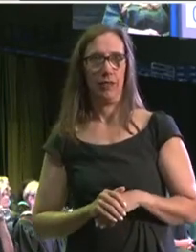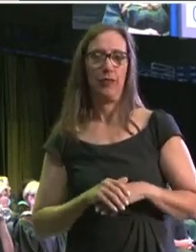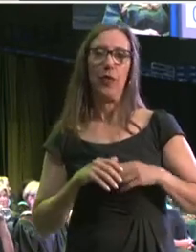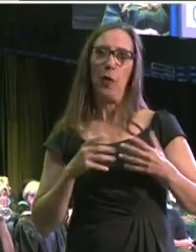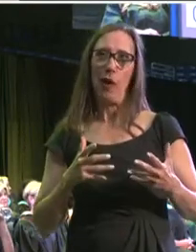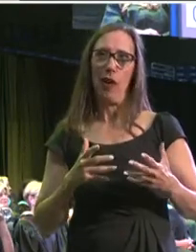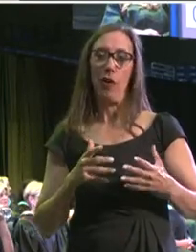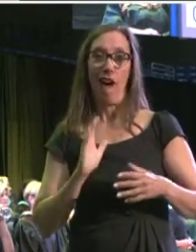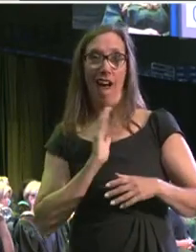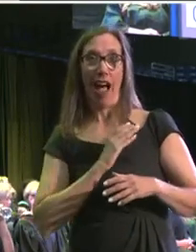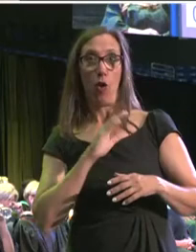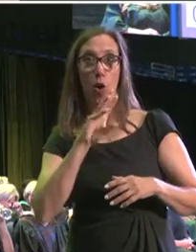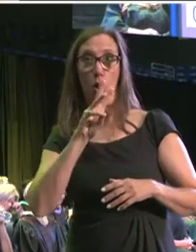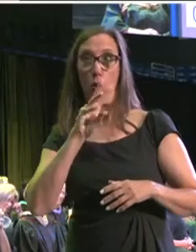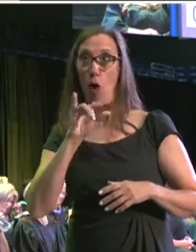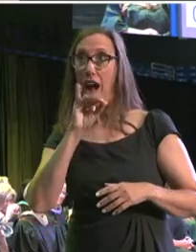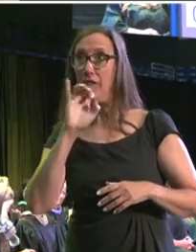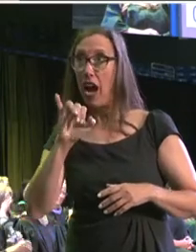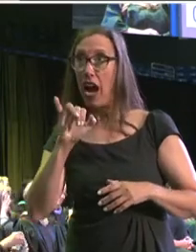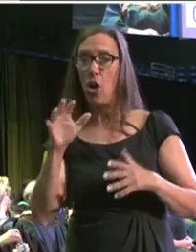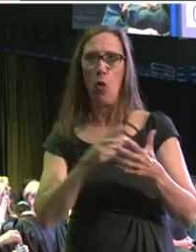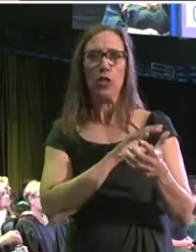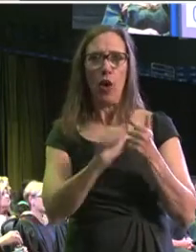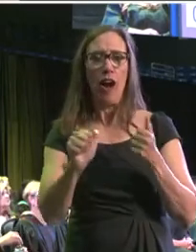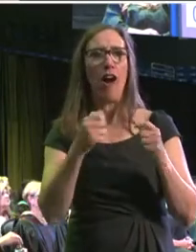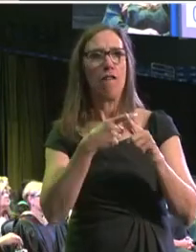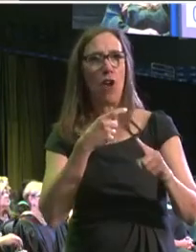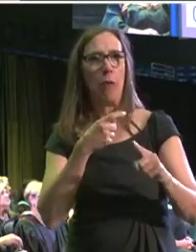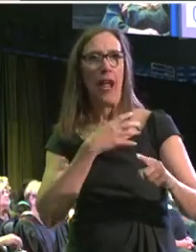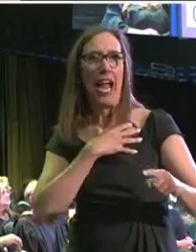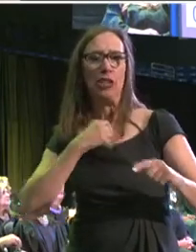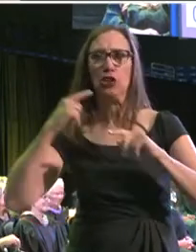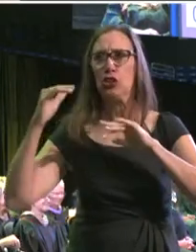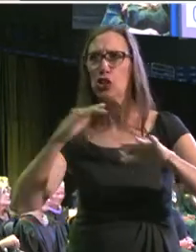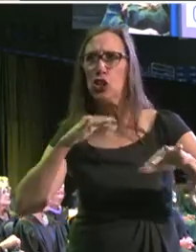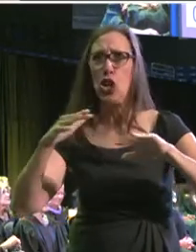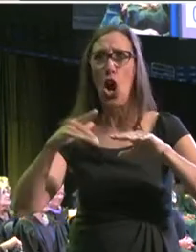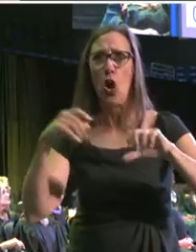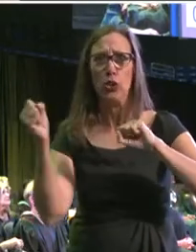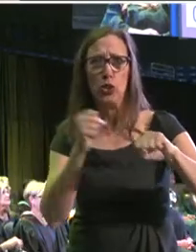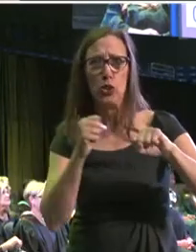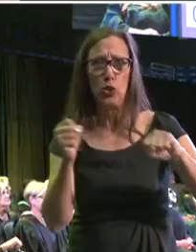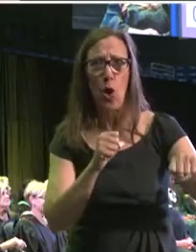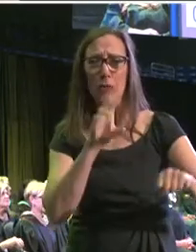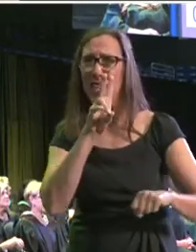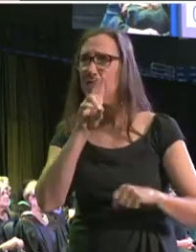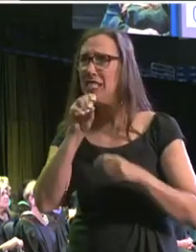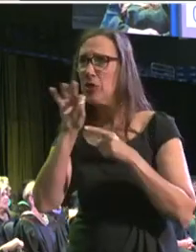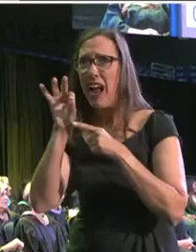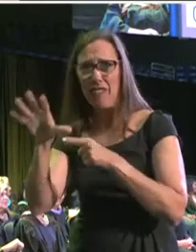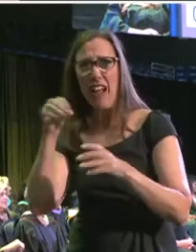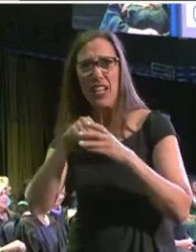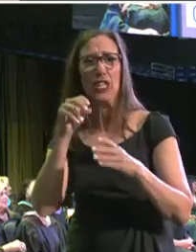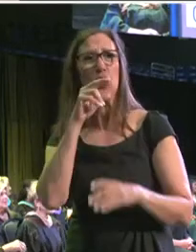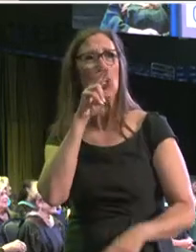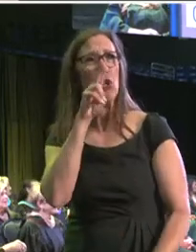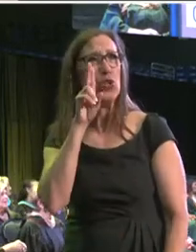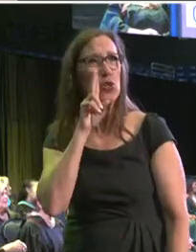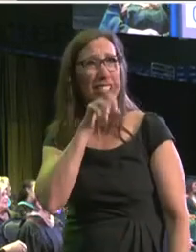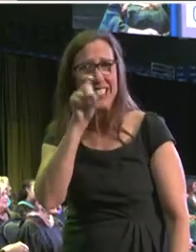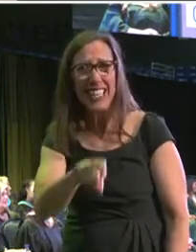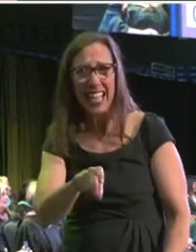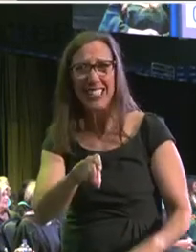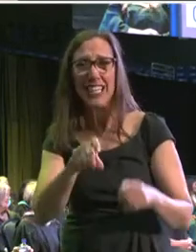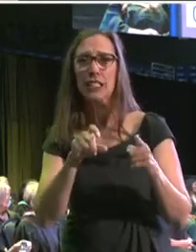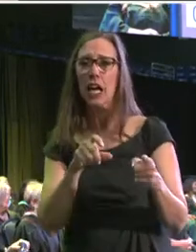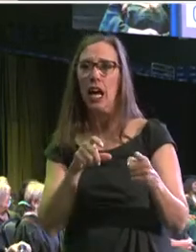Well, our Wi-Fi was knocked out by a snowstorm here in Houston, Texas, 77095, where days